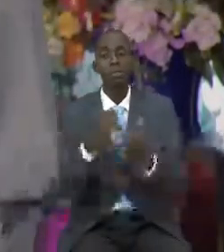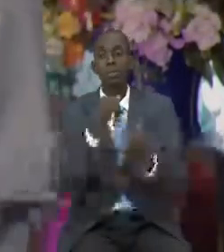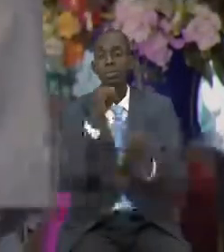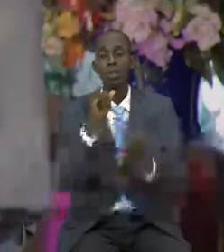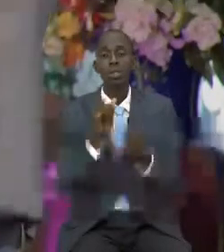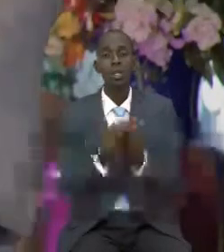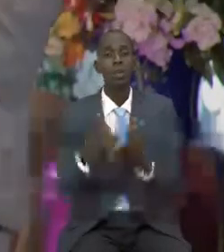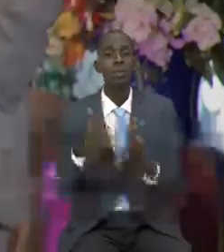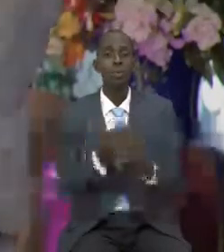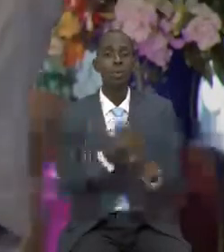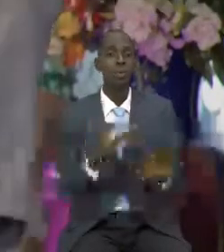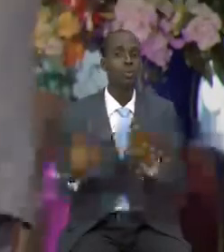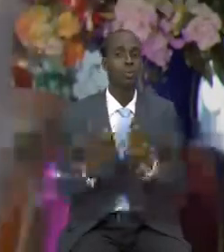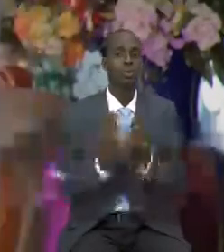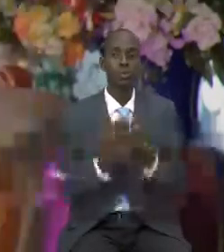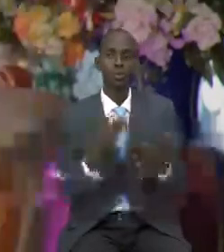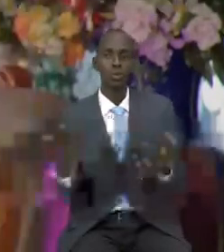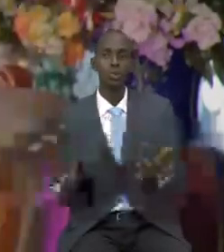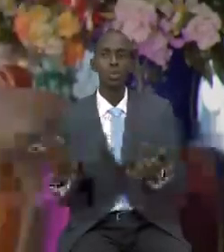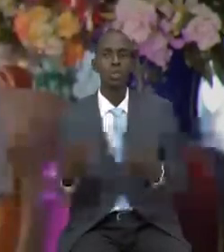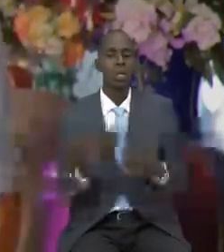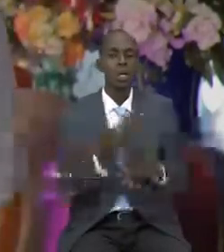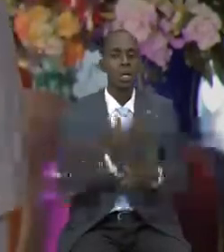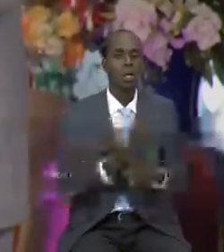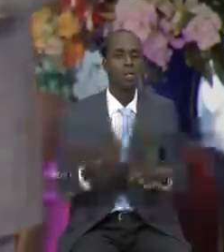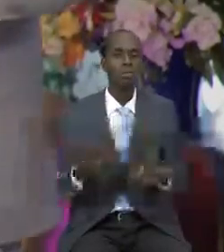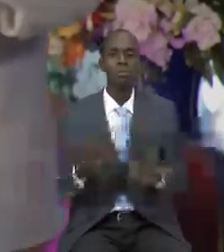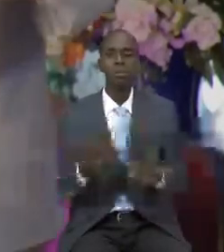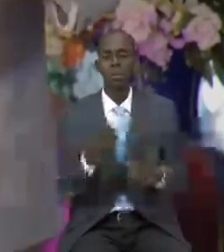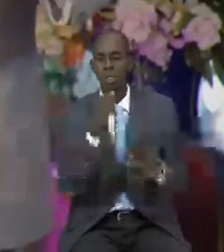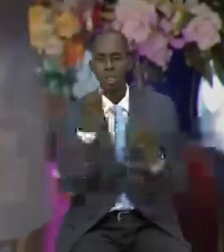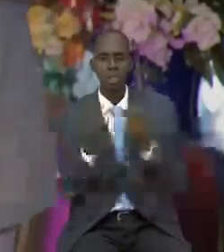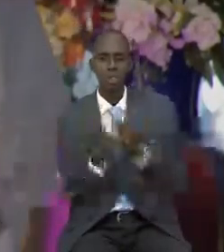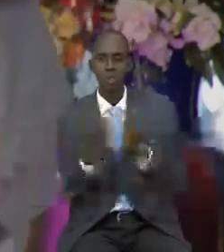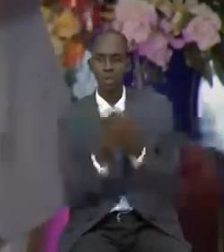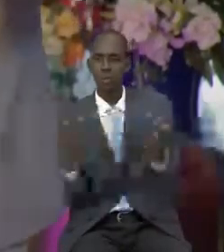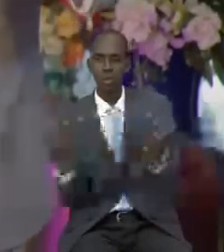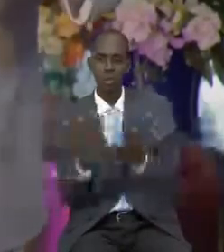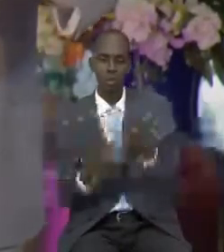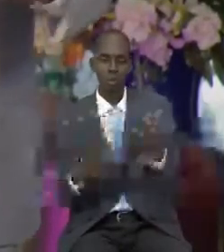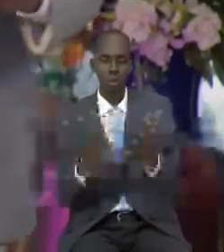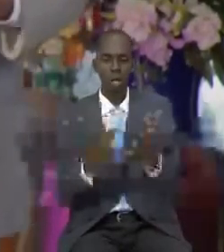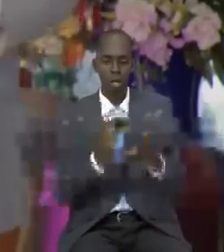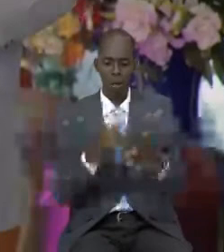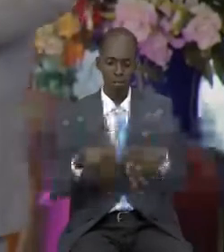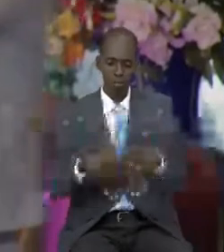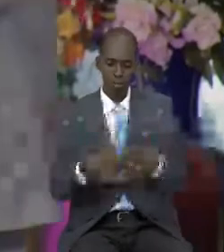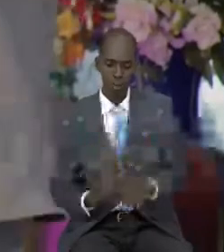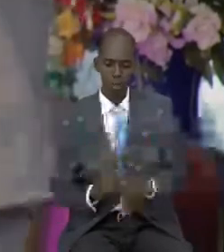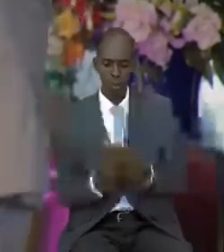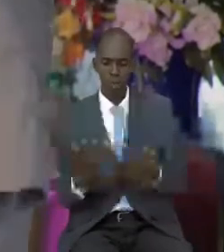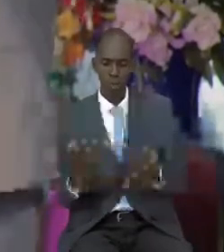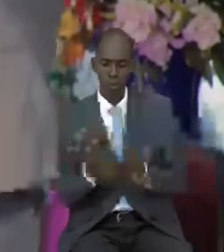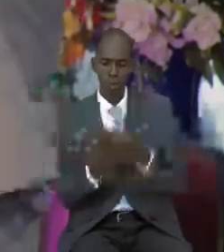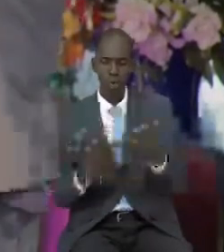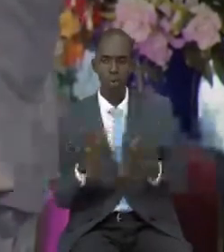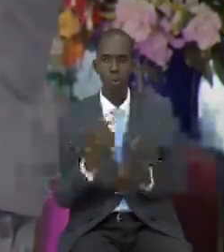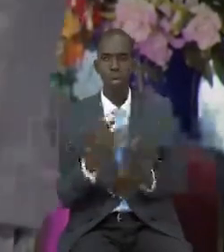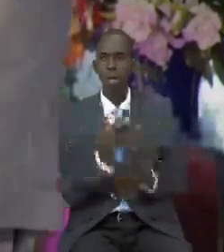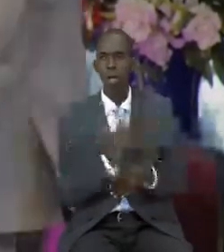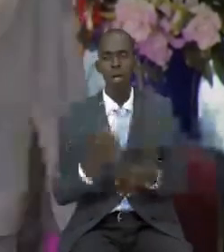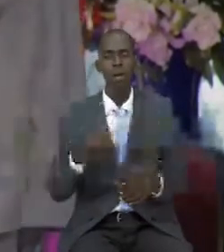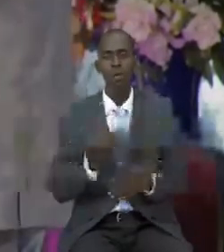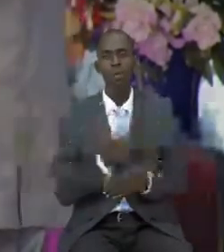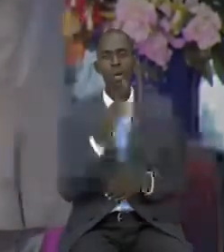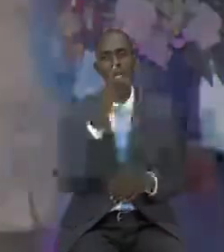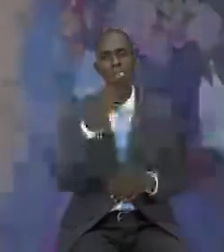you know, or we go and dig, you know, something somewhere, and we bury something somewhere, and we're saying then